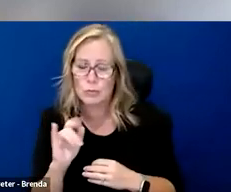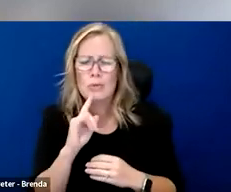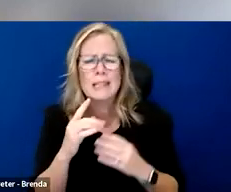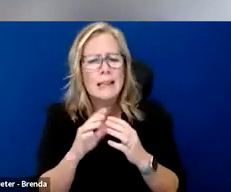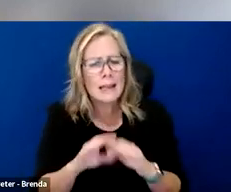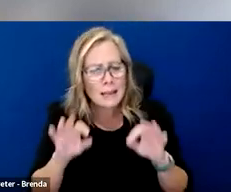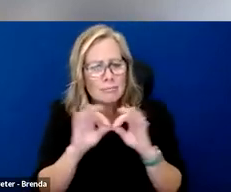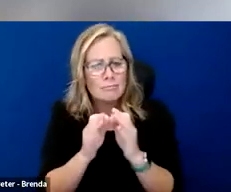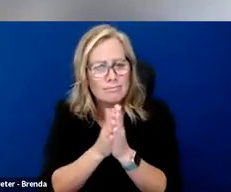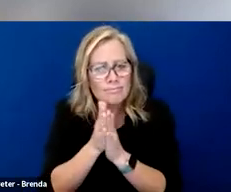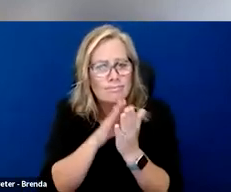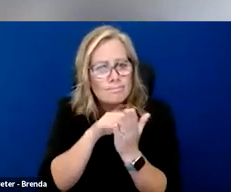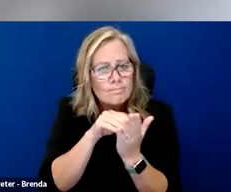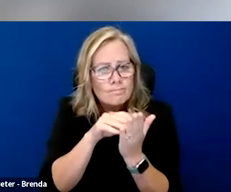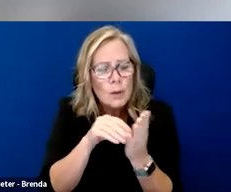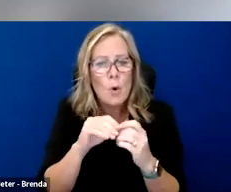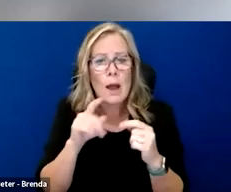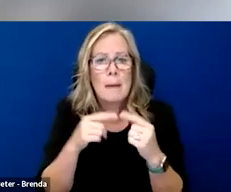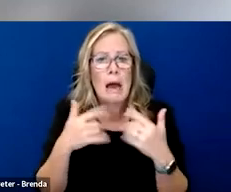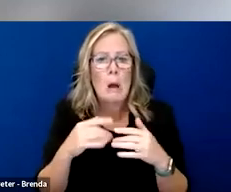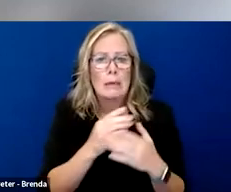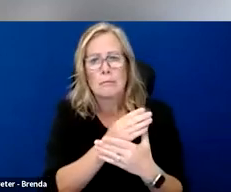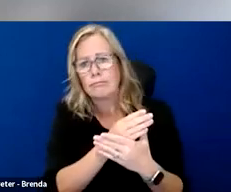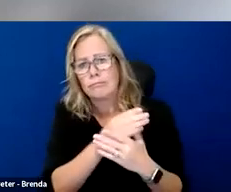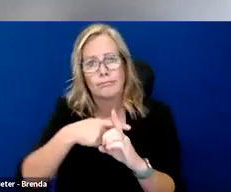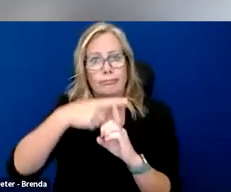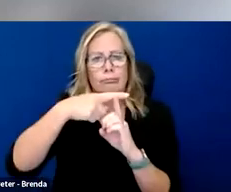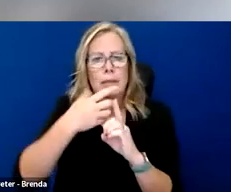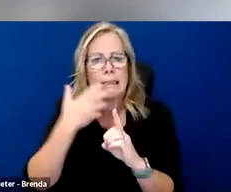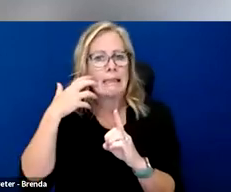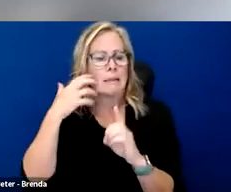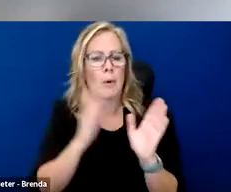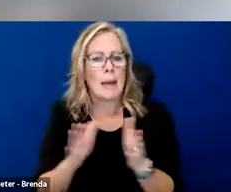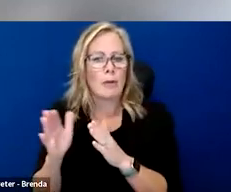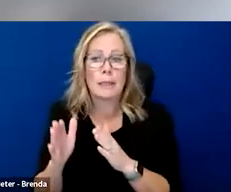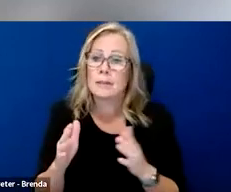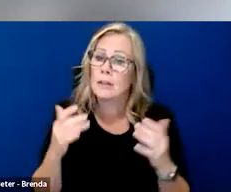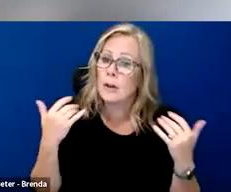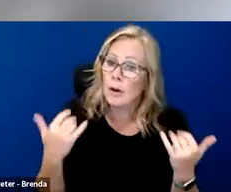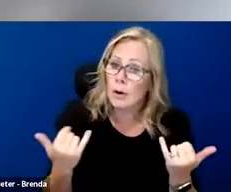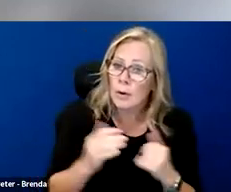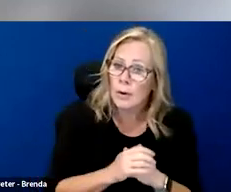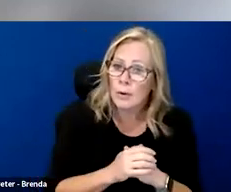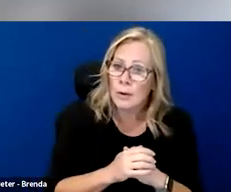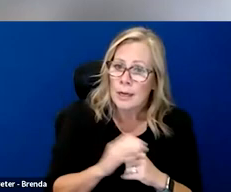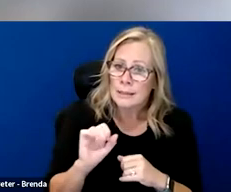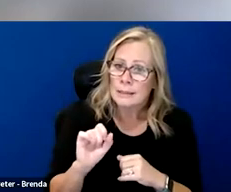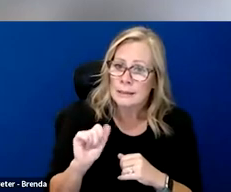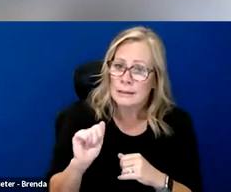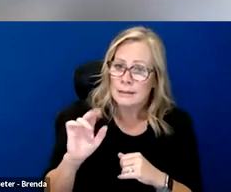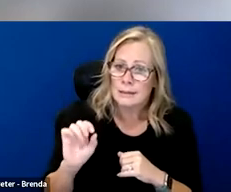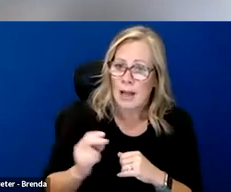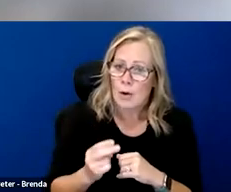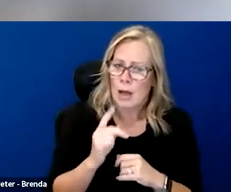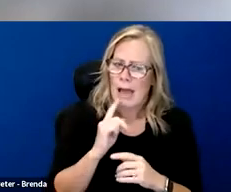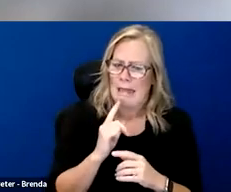about extreme heat preparedness. And I think we should just get started. Let's jump in. So Sarah, I wanted to ask you first, I think it's really helpful